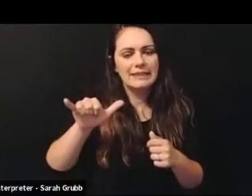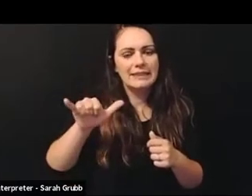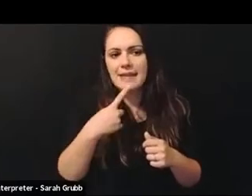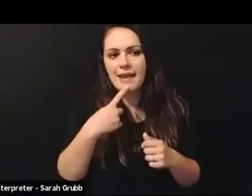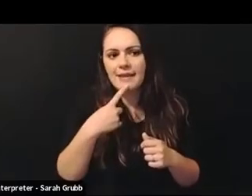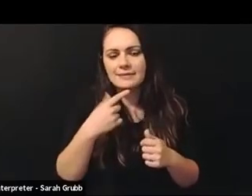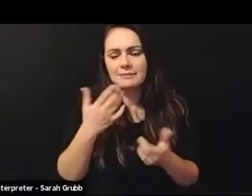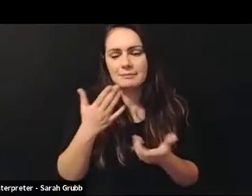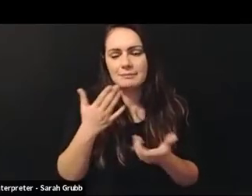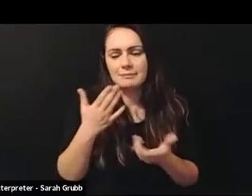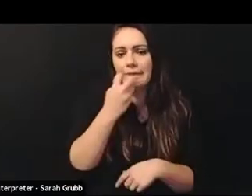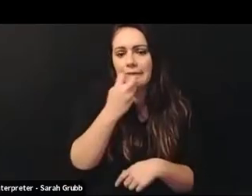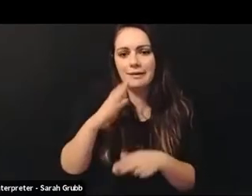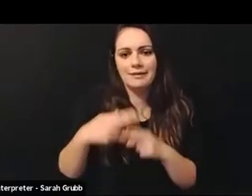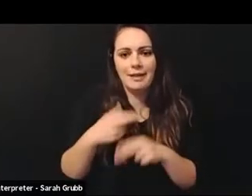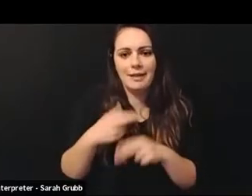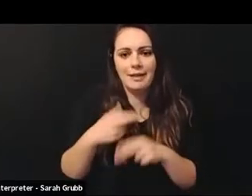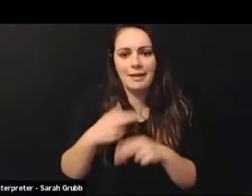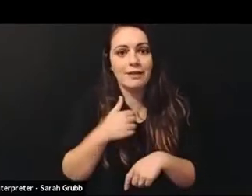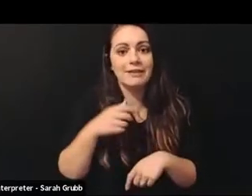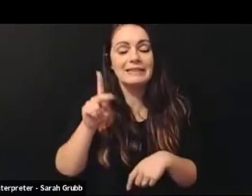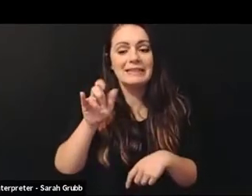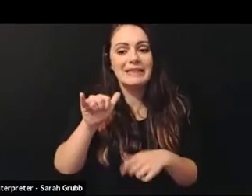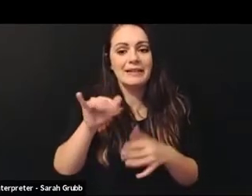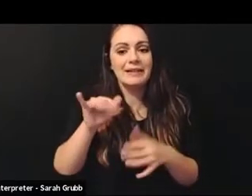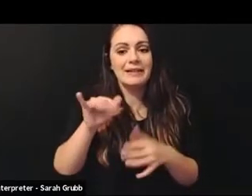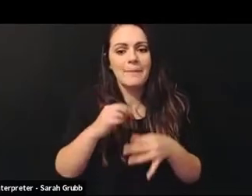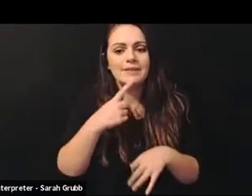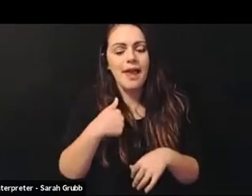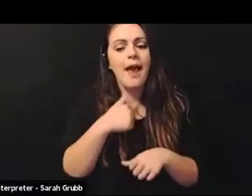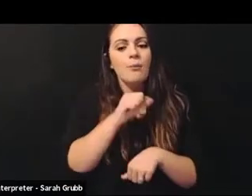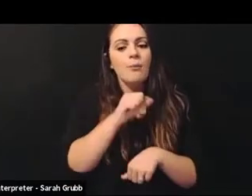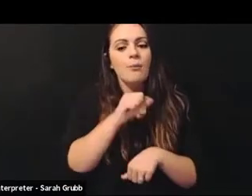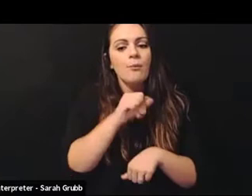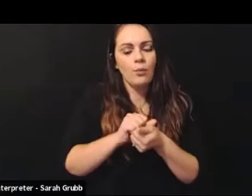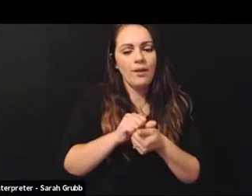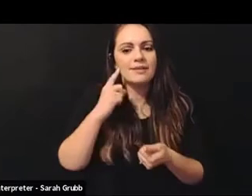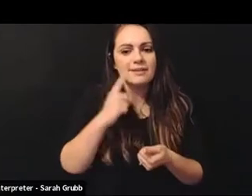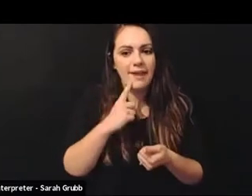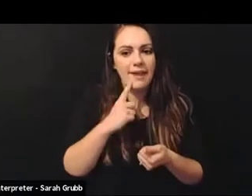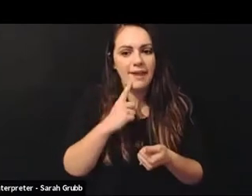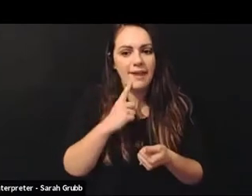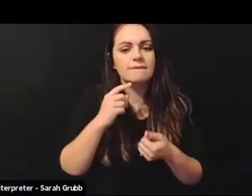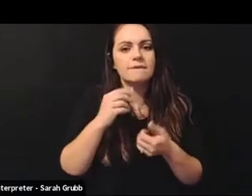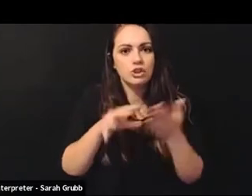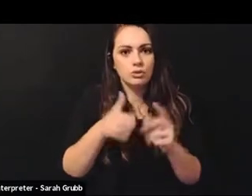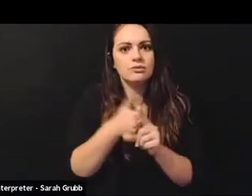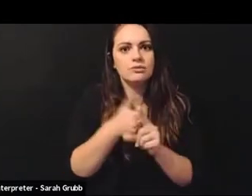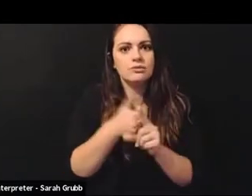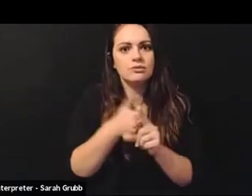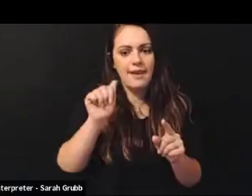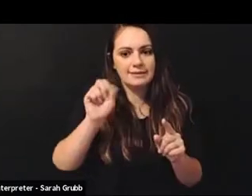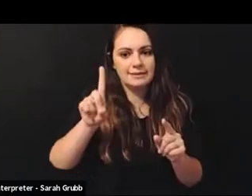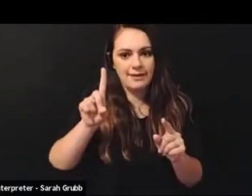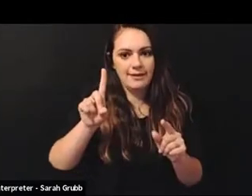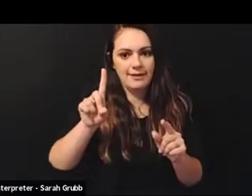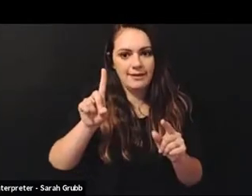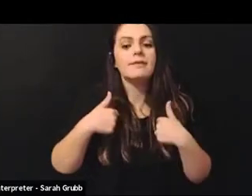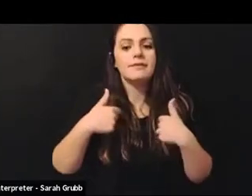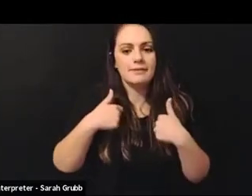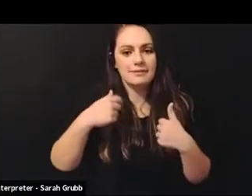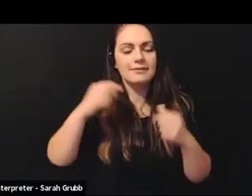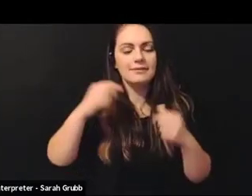it wrong. I'm working with deaf students with ASD as a teacher of the deaf and hard of hearing.